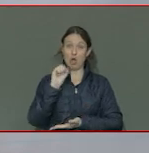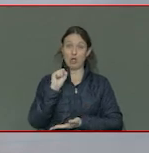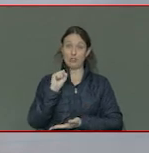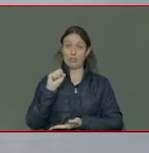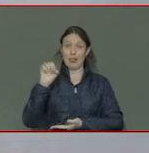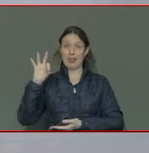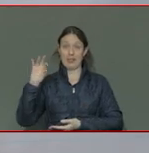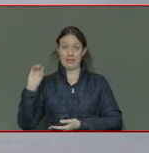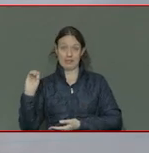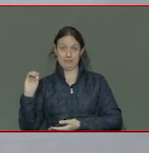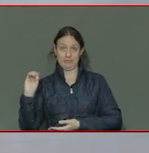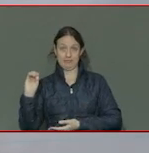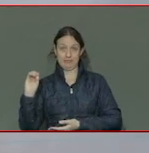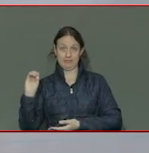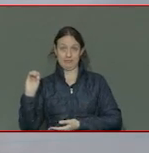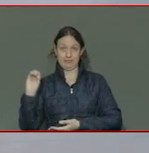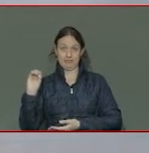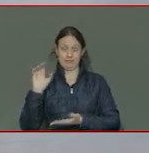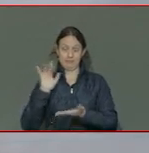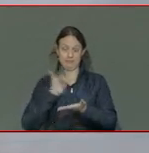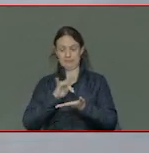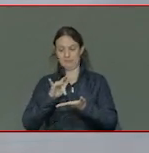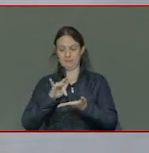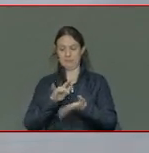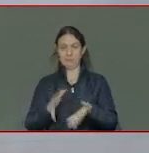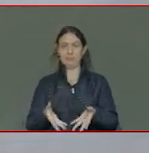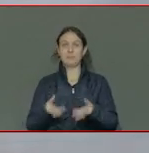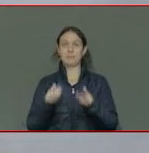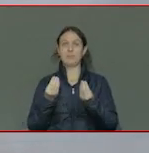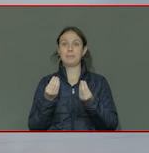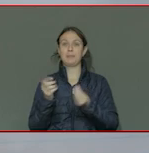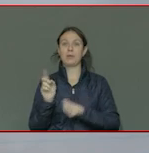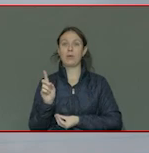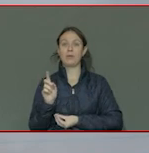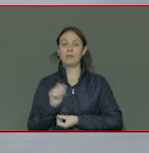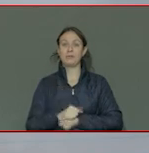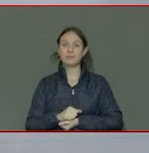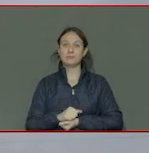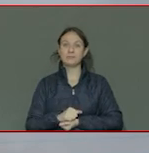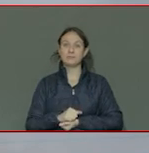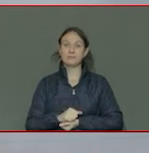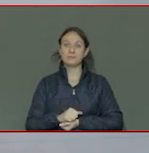30, cos 30 will give you